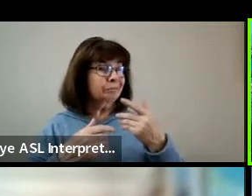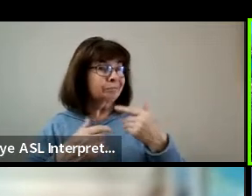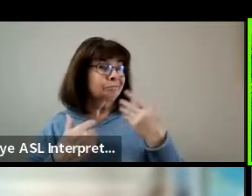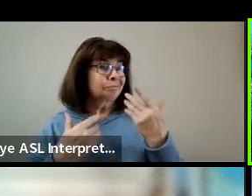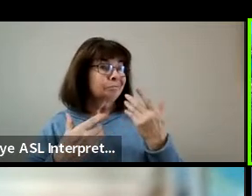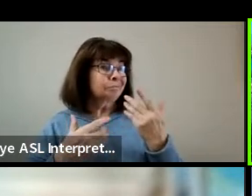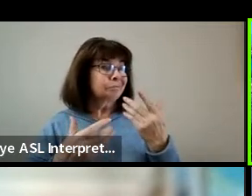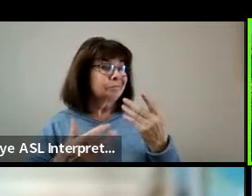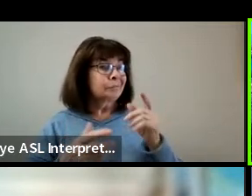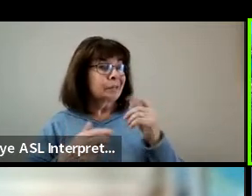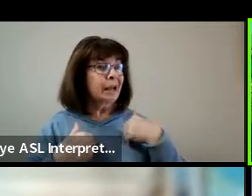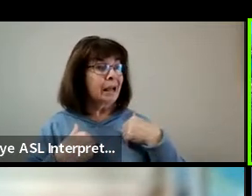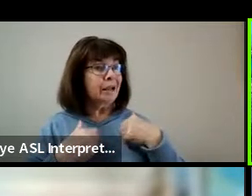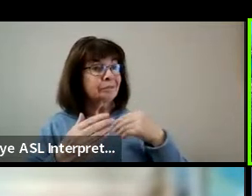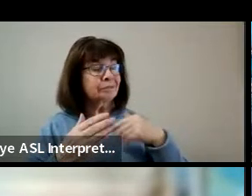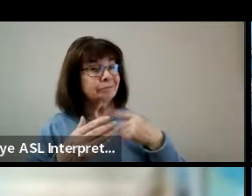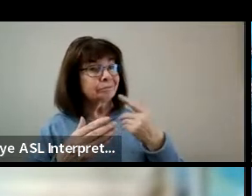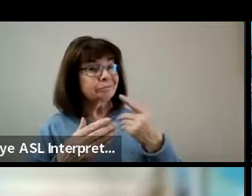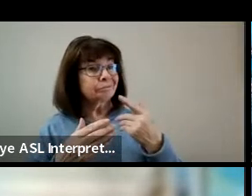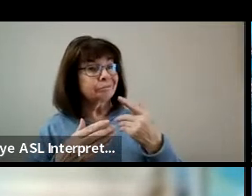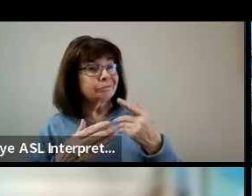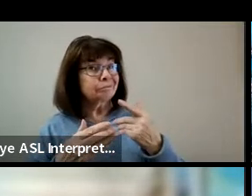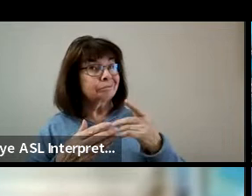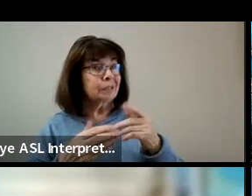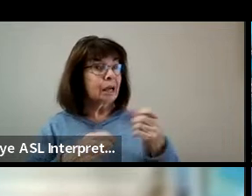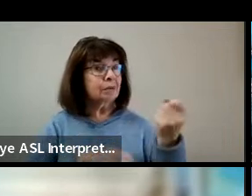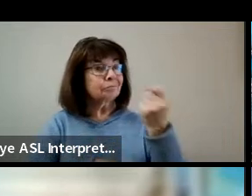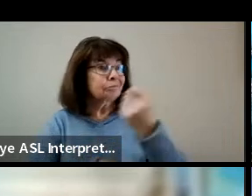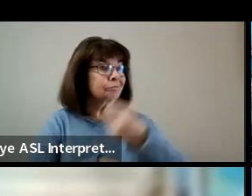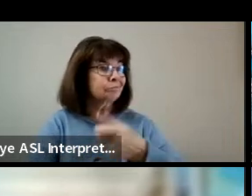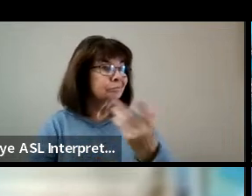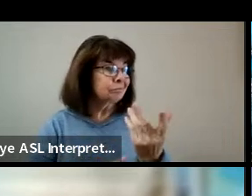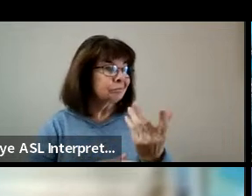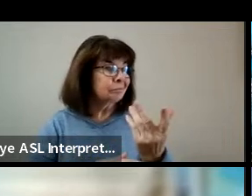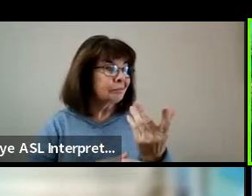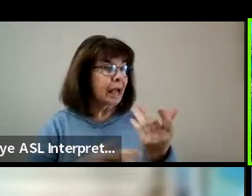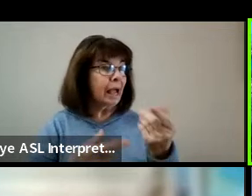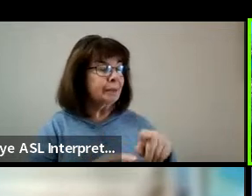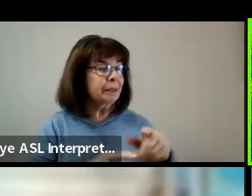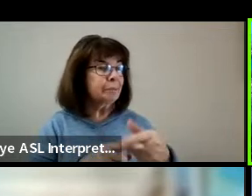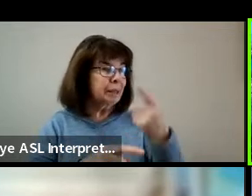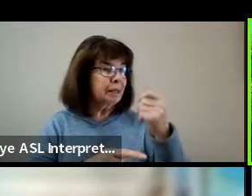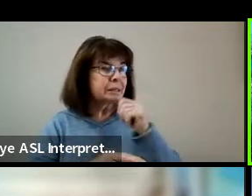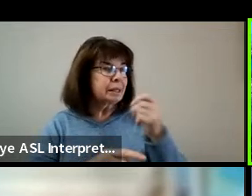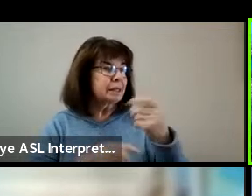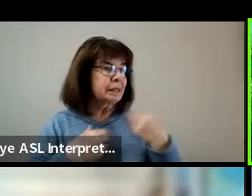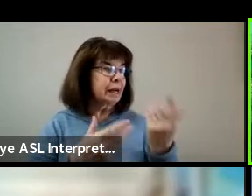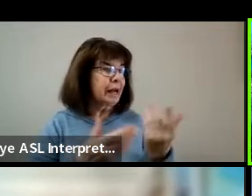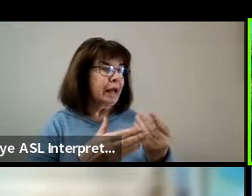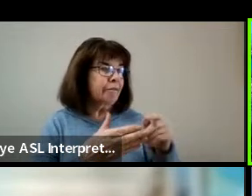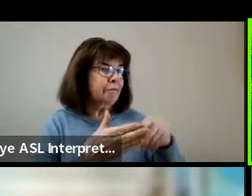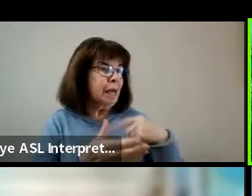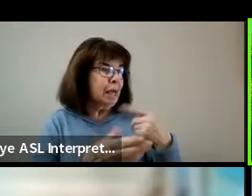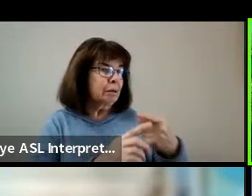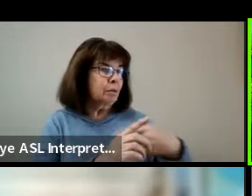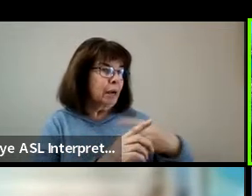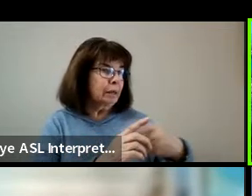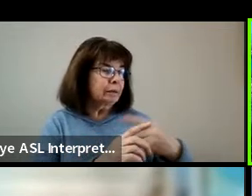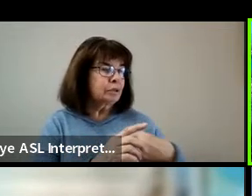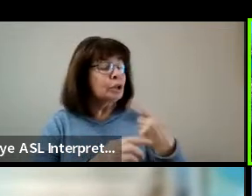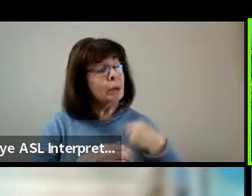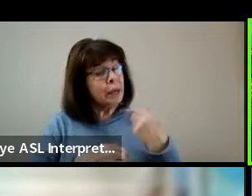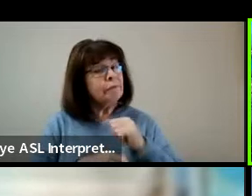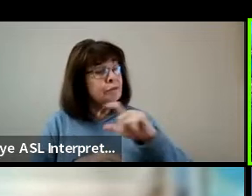only want to help tenants, we also want to help landlords keep this rental housing available. So we have identified a couple of pots of money that